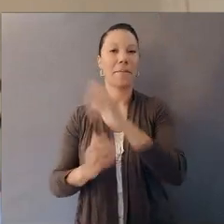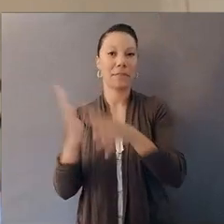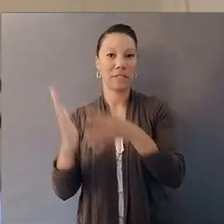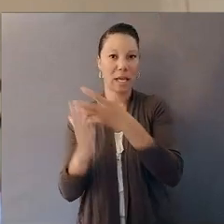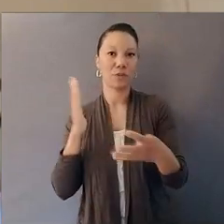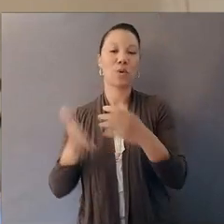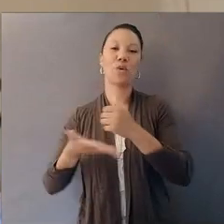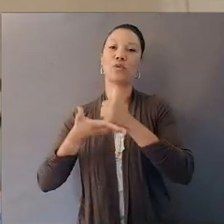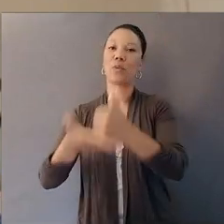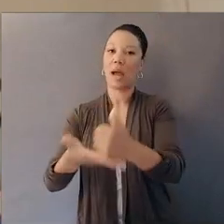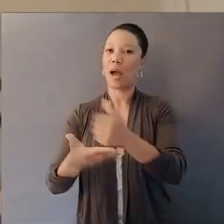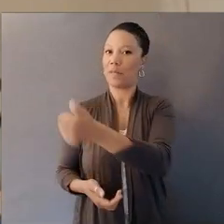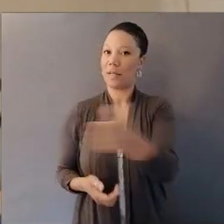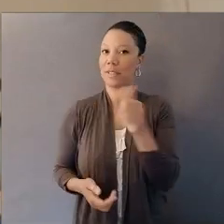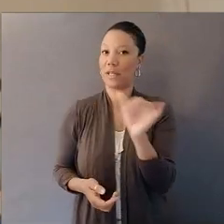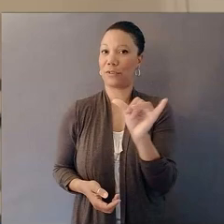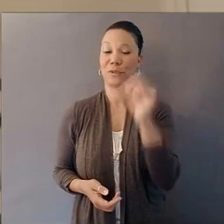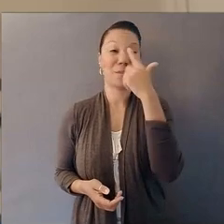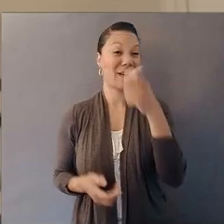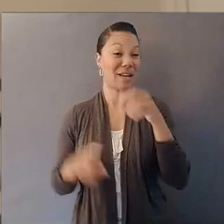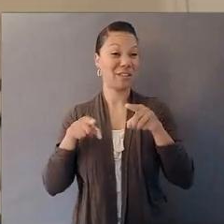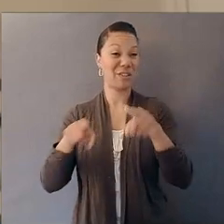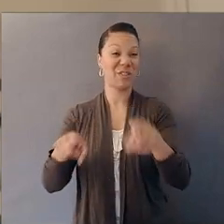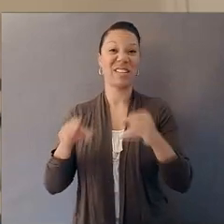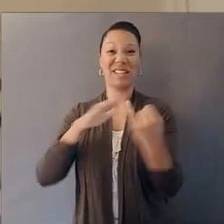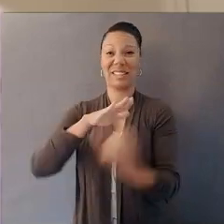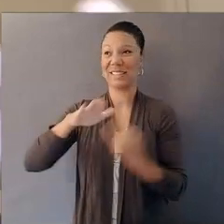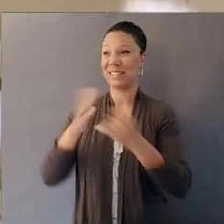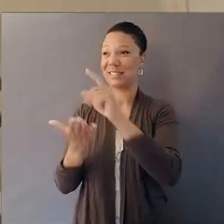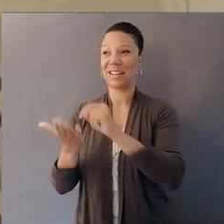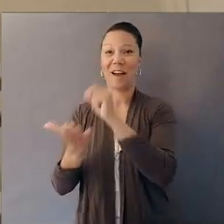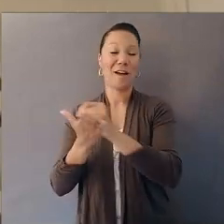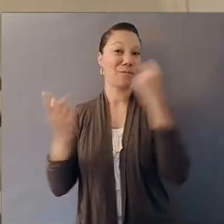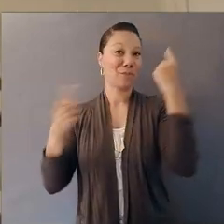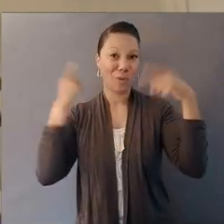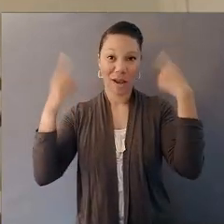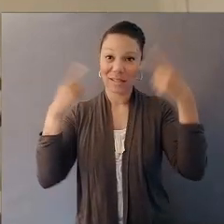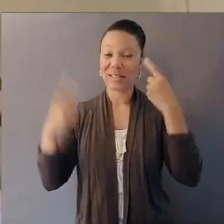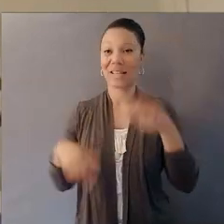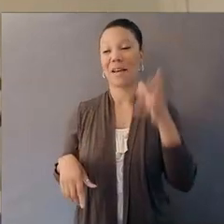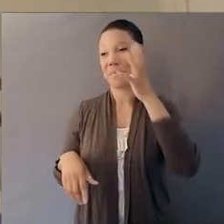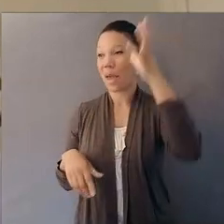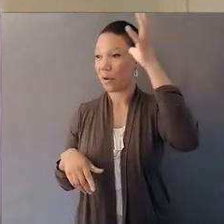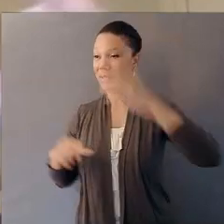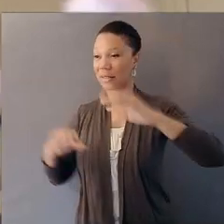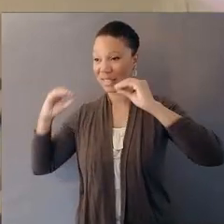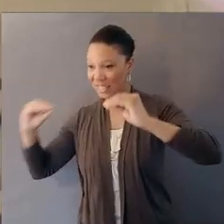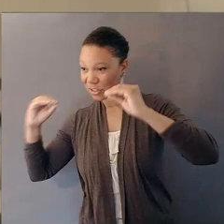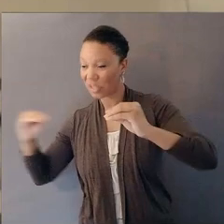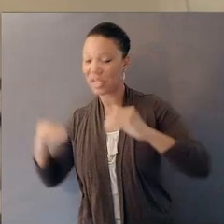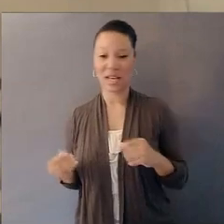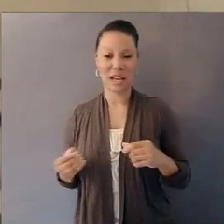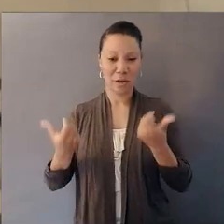out. Because during this time, it's crazy. Parents are teaching, they're juggling work, they're